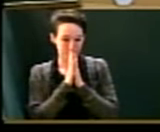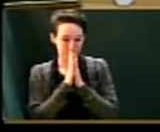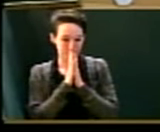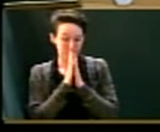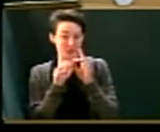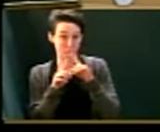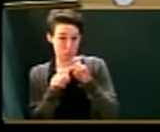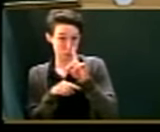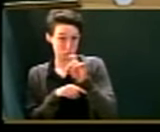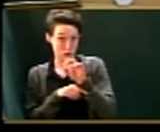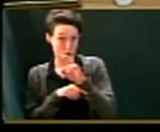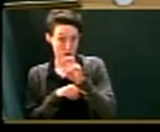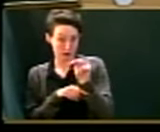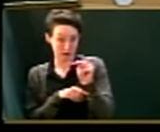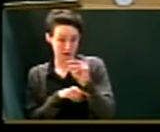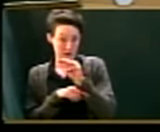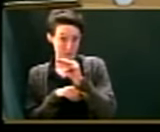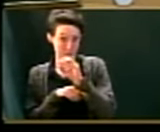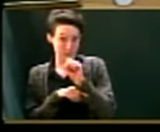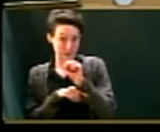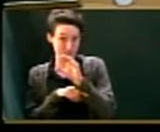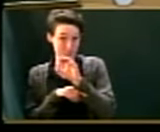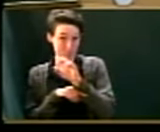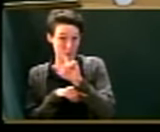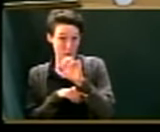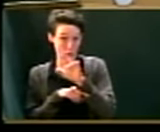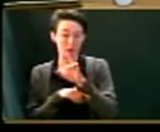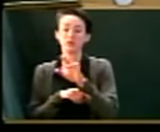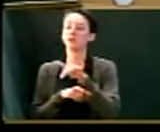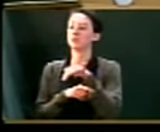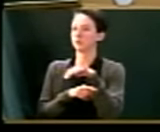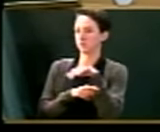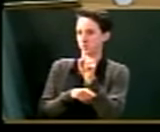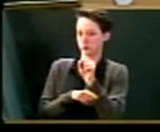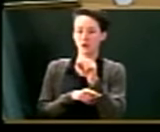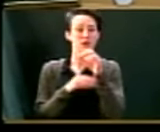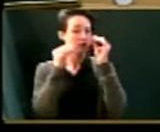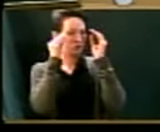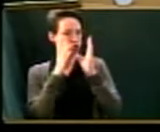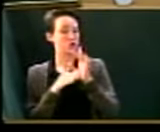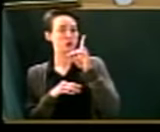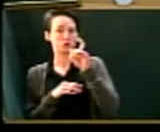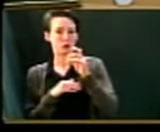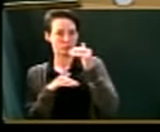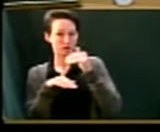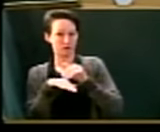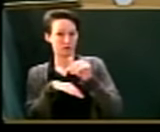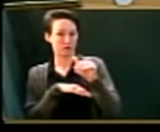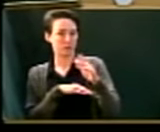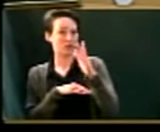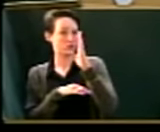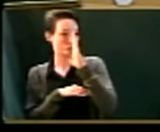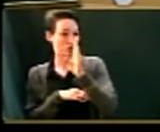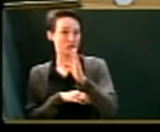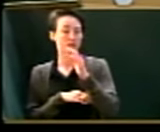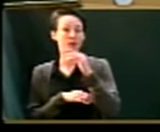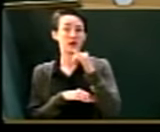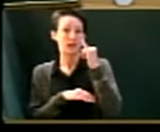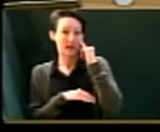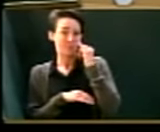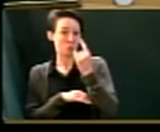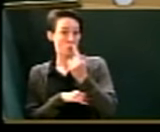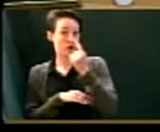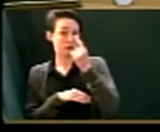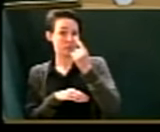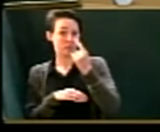From Darlene, you're saying, from Ms. Miller? Yes. The teachers should have gotten it directly if they were one of the 14 that had already filed a